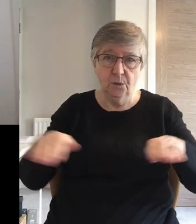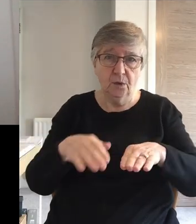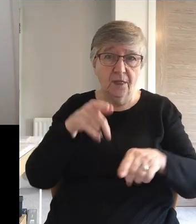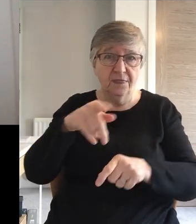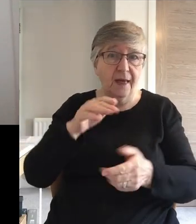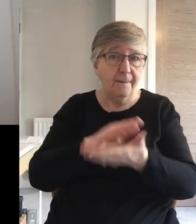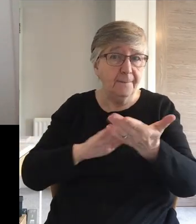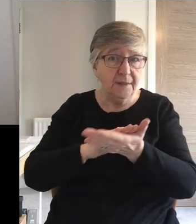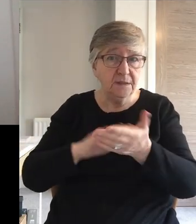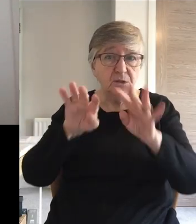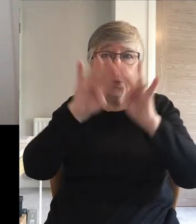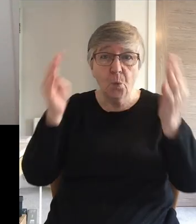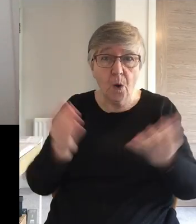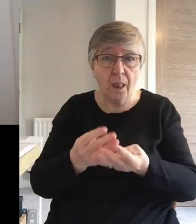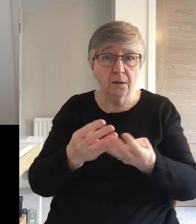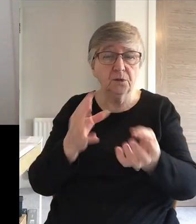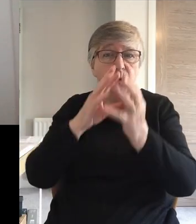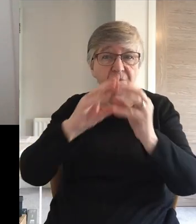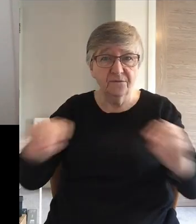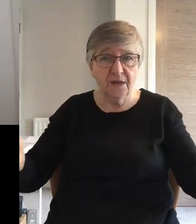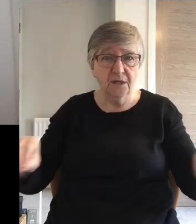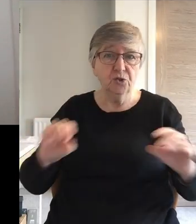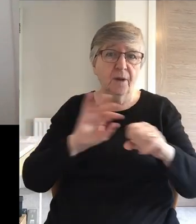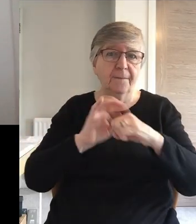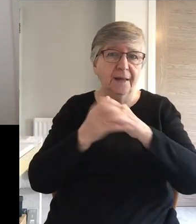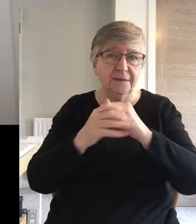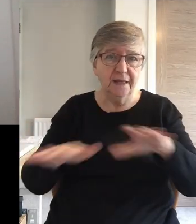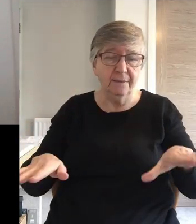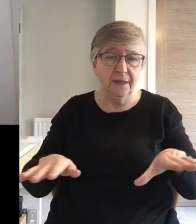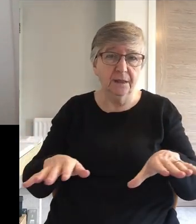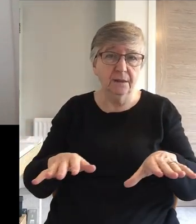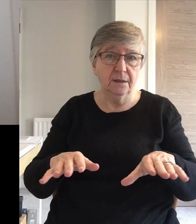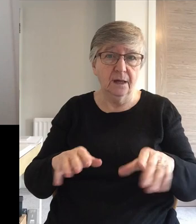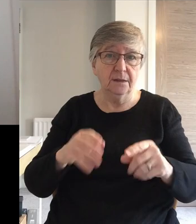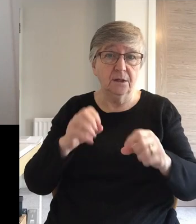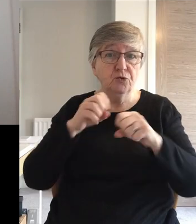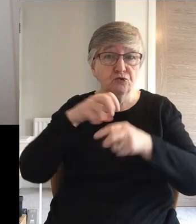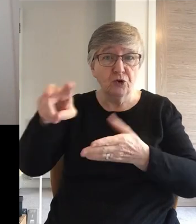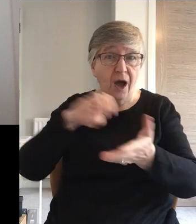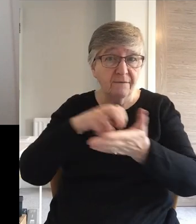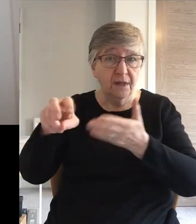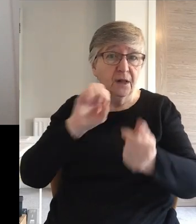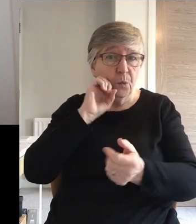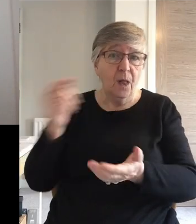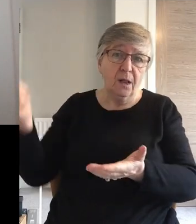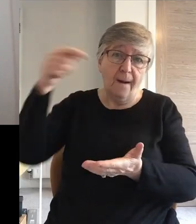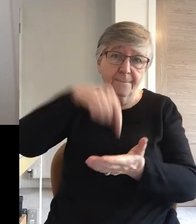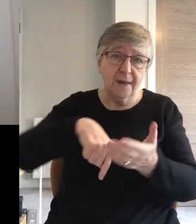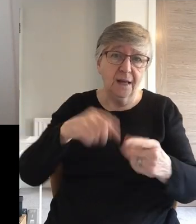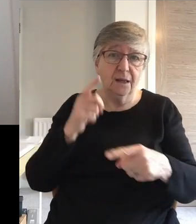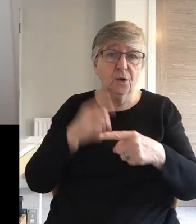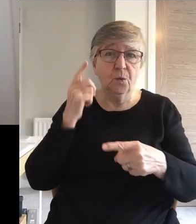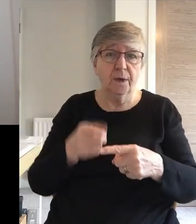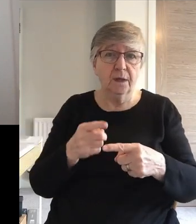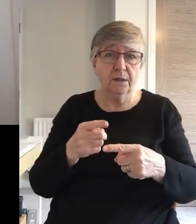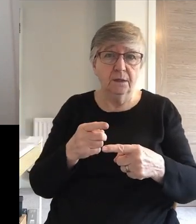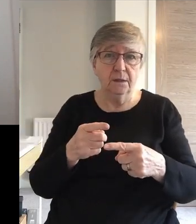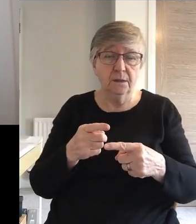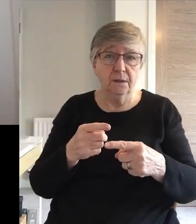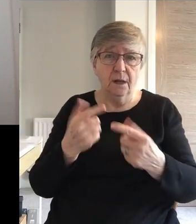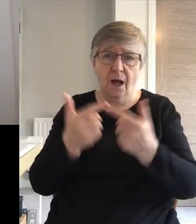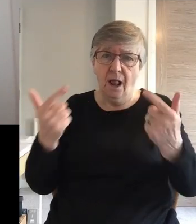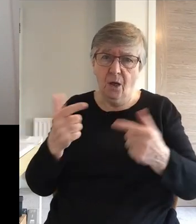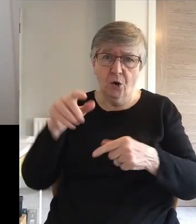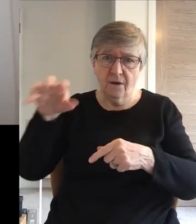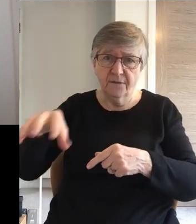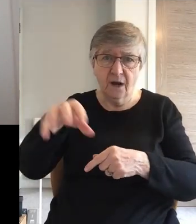faster and lift the travel restrictions sooner. Just like individuals, many developed